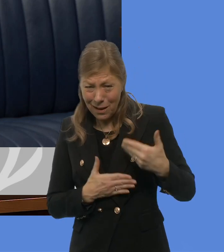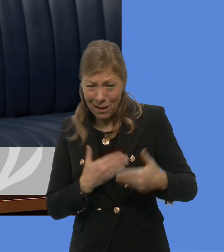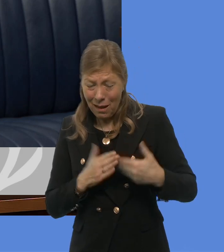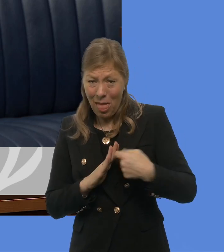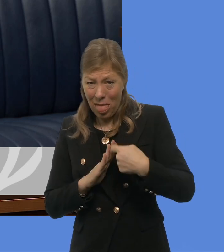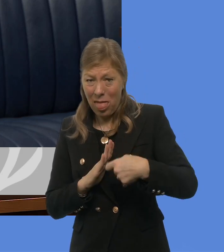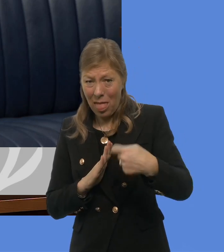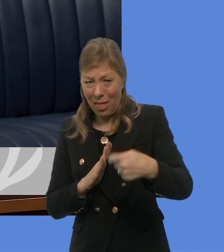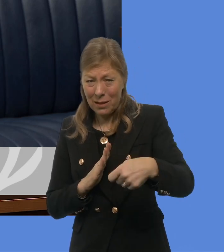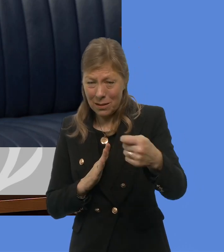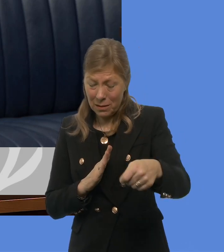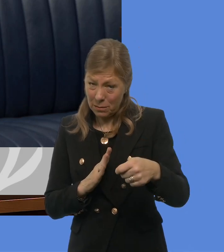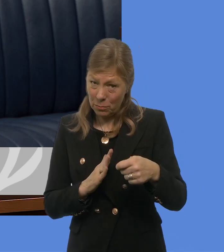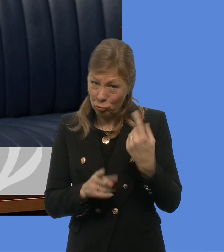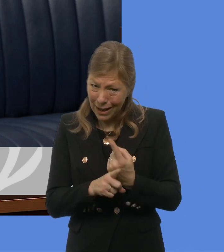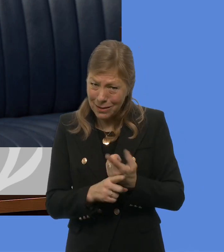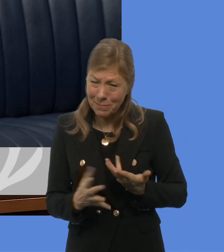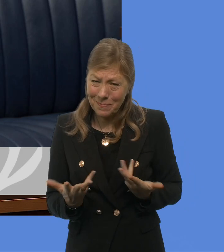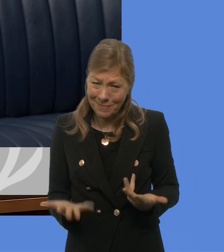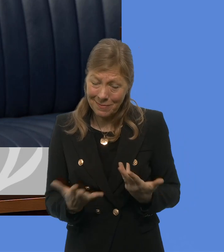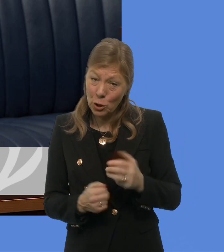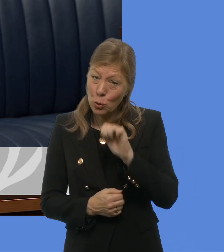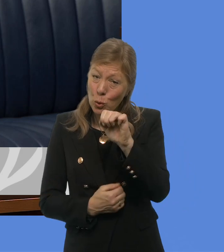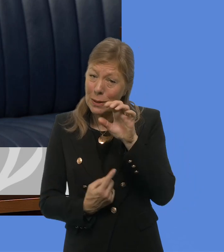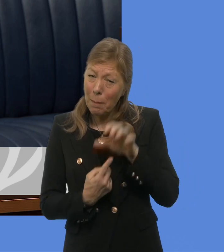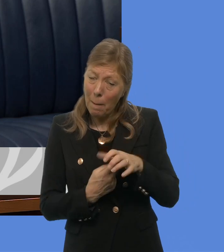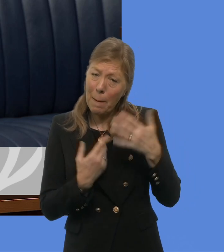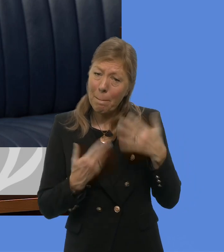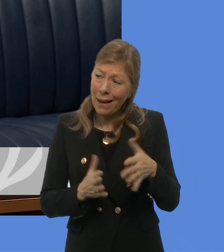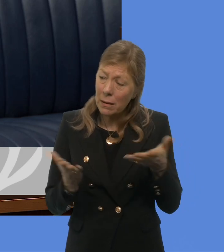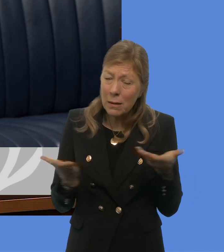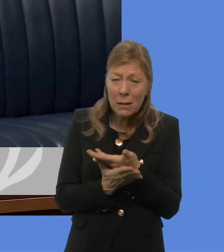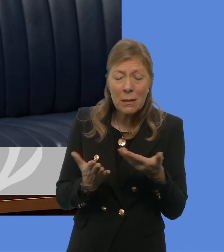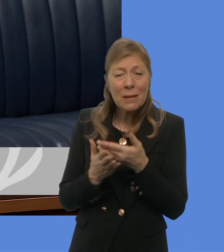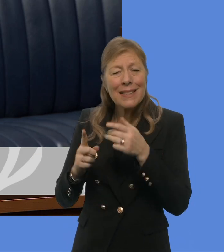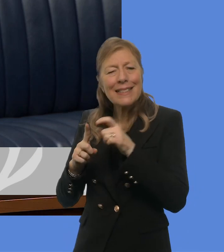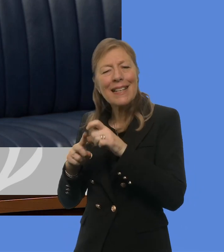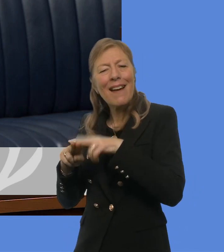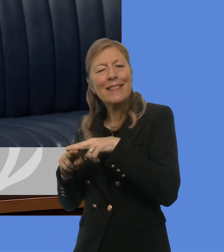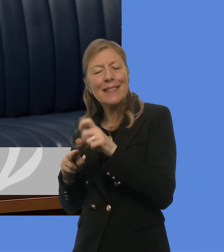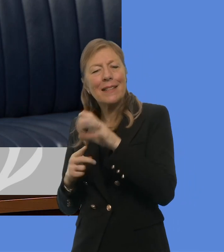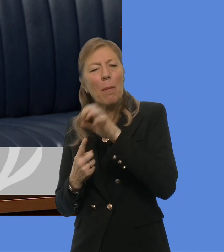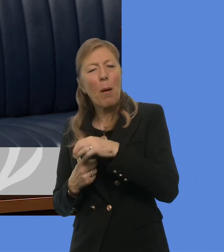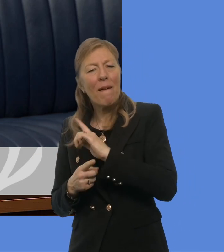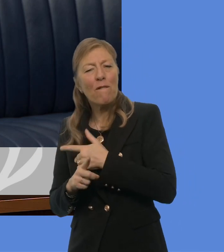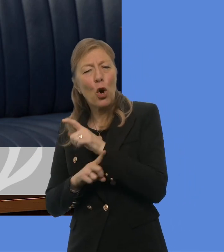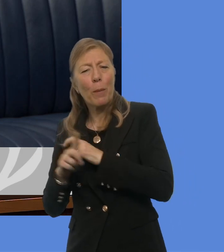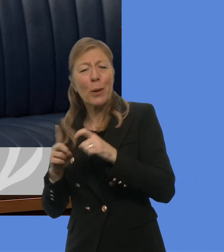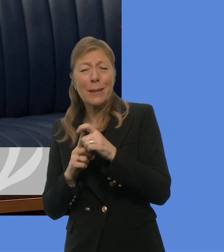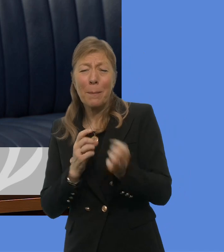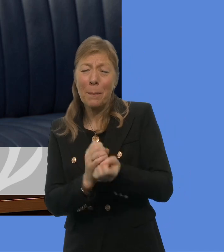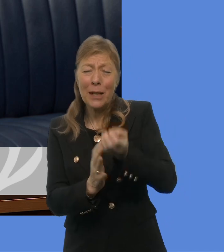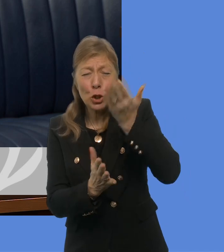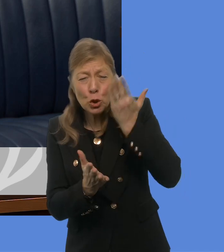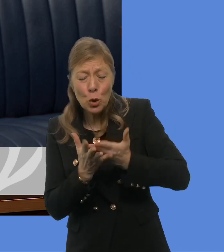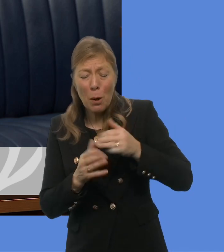you outline what engagement your department has had with the Department for Communities around streamlining the application process for those who will not be captured by